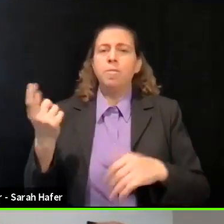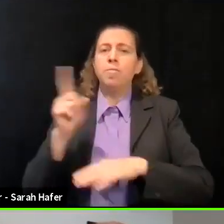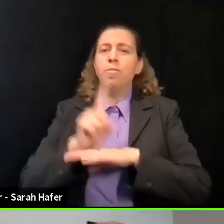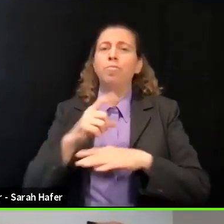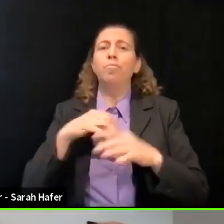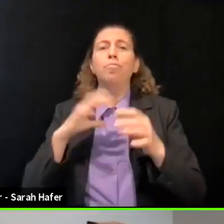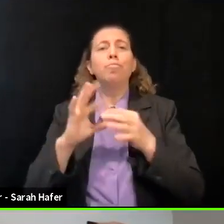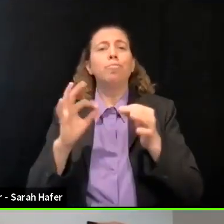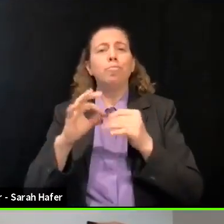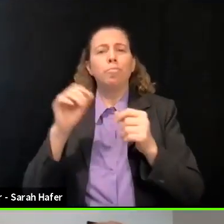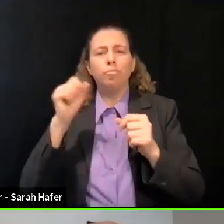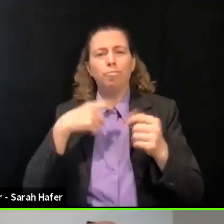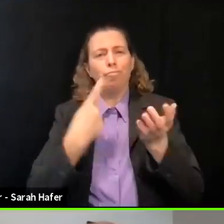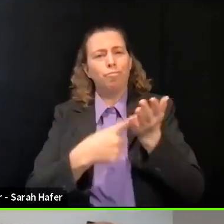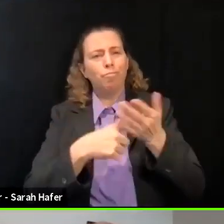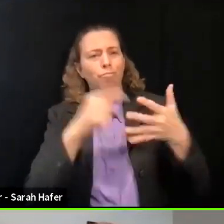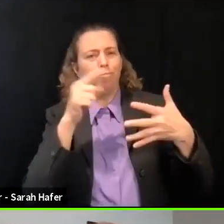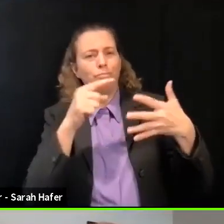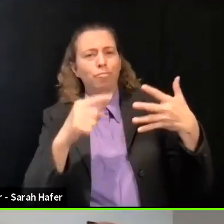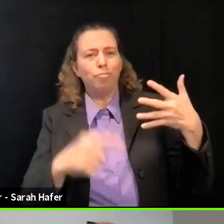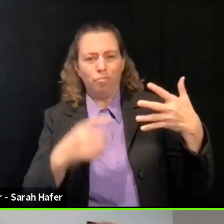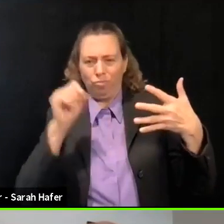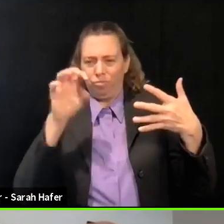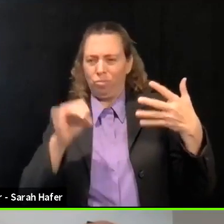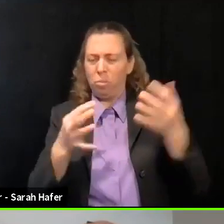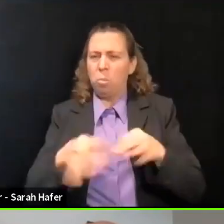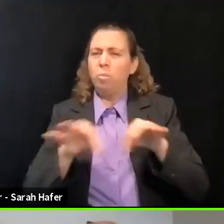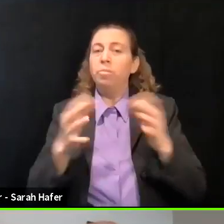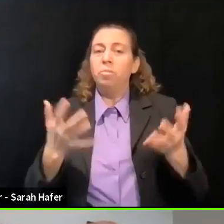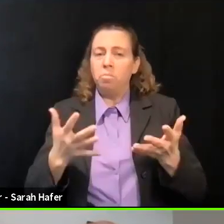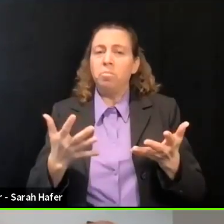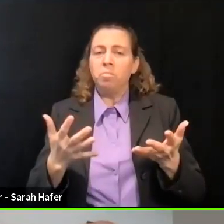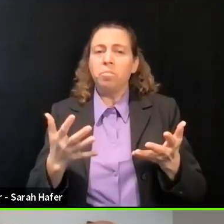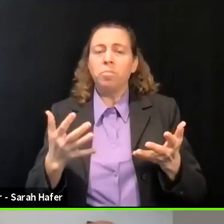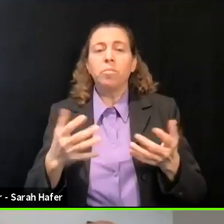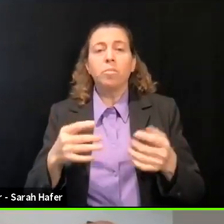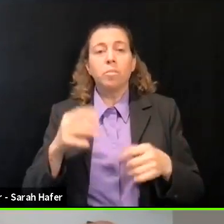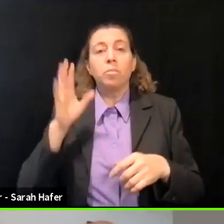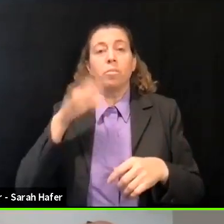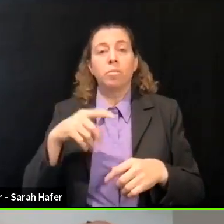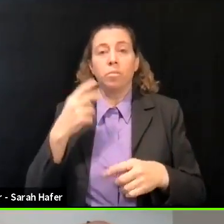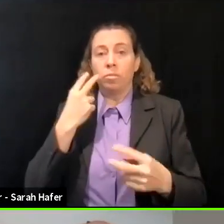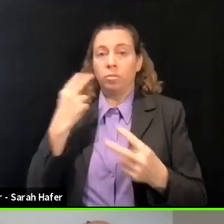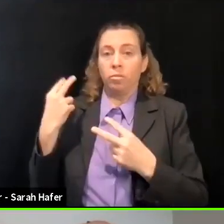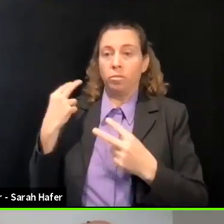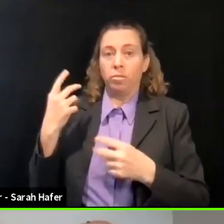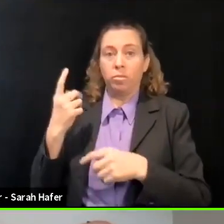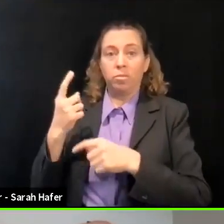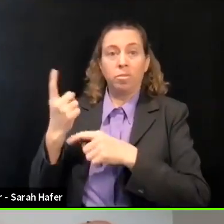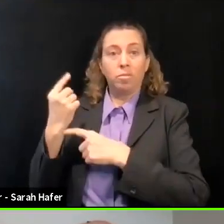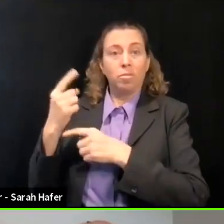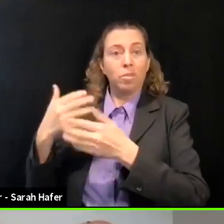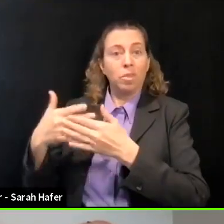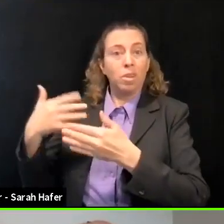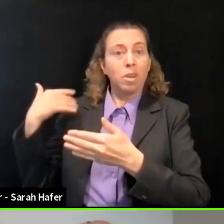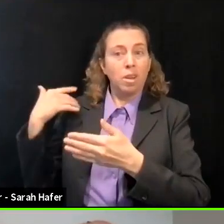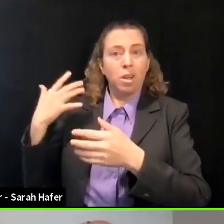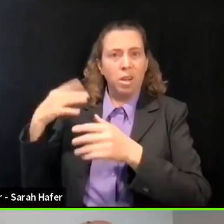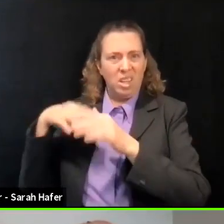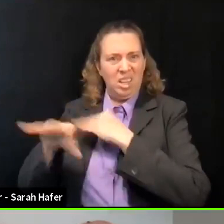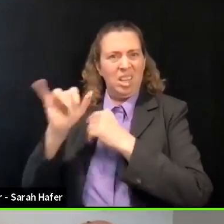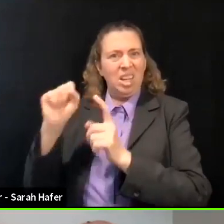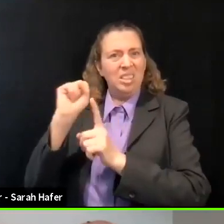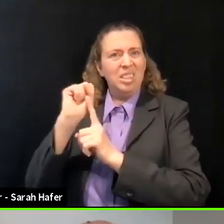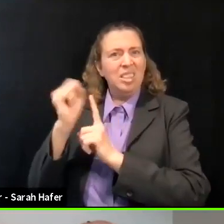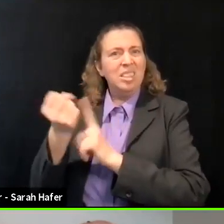humane concerns. As we enter this second year, Meg, of course, we're confronting a kind of shadow pandemic